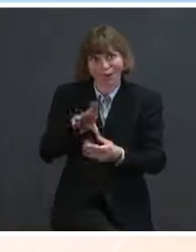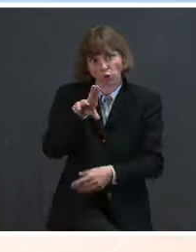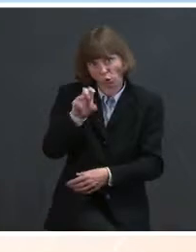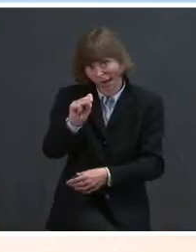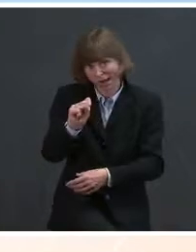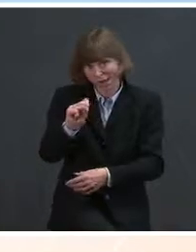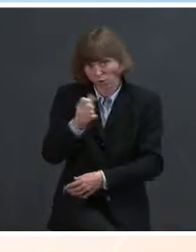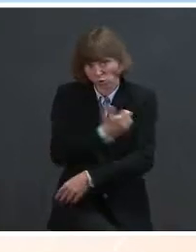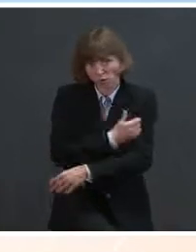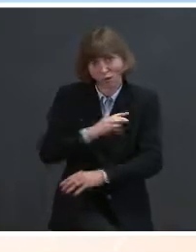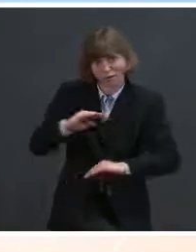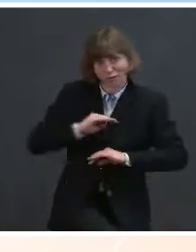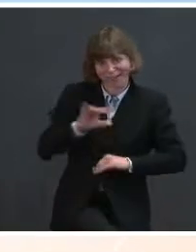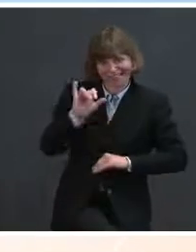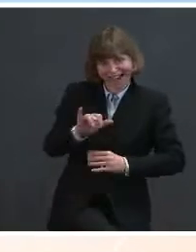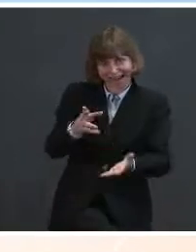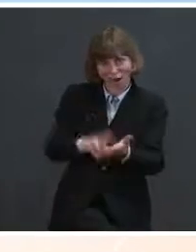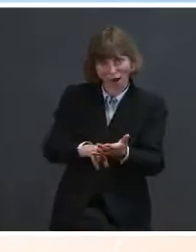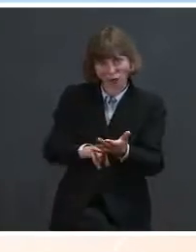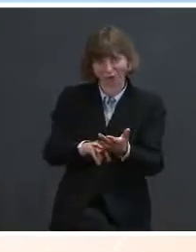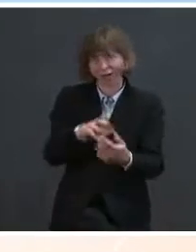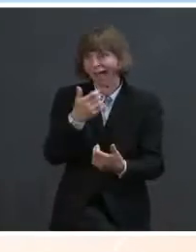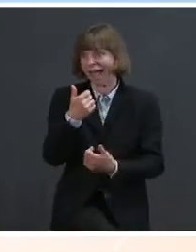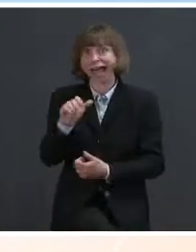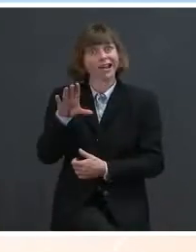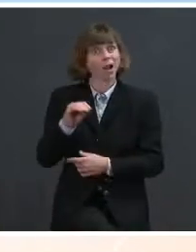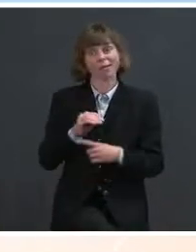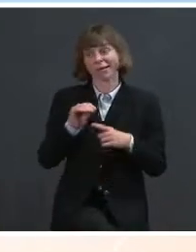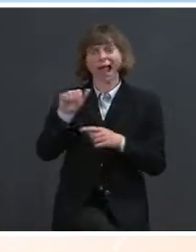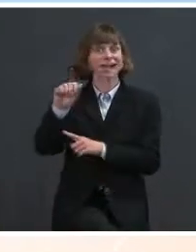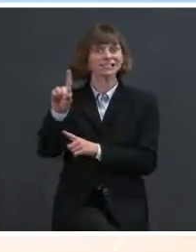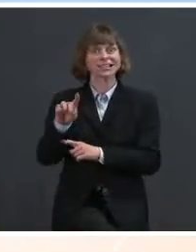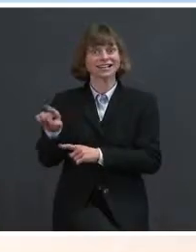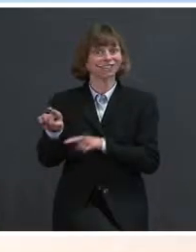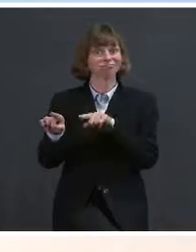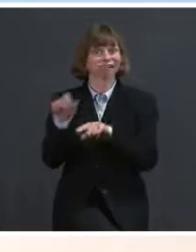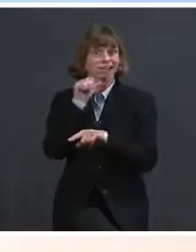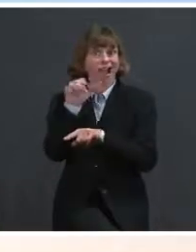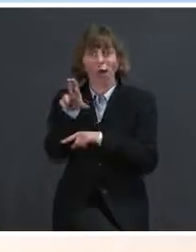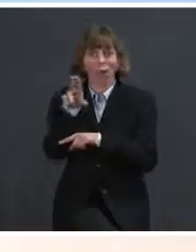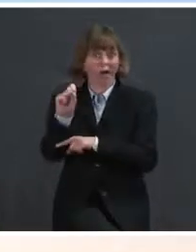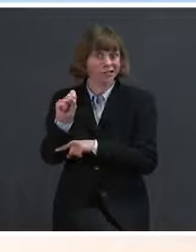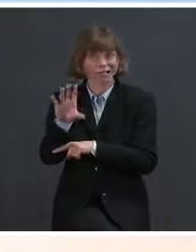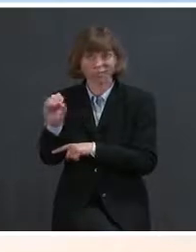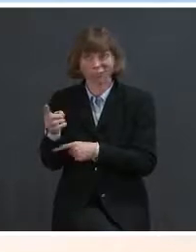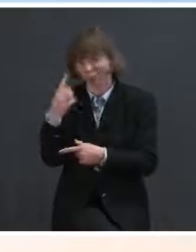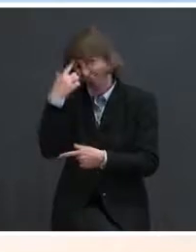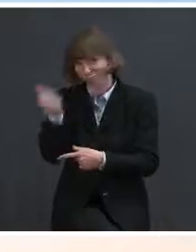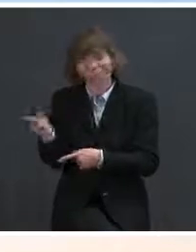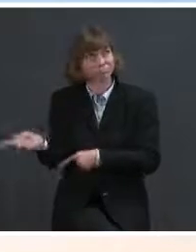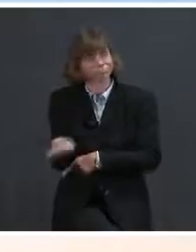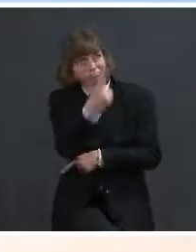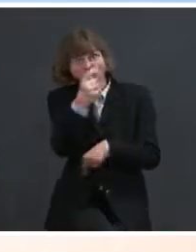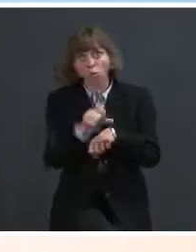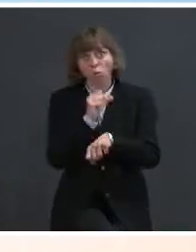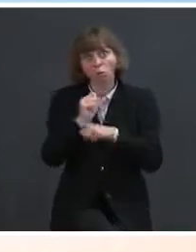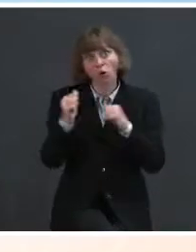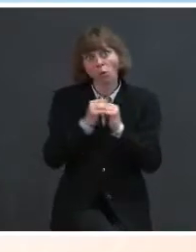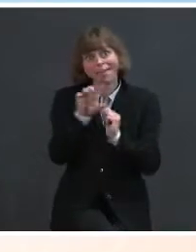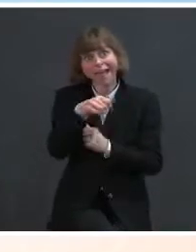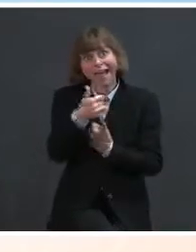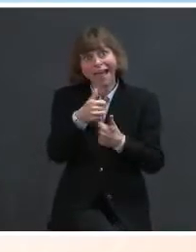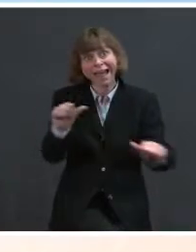that contract. But any company, AstraZeneca is not a U.S. company. They can also work with, and even if they were, they can work with any